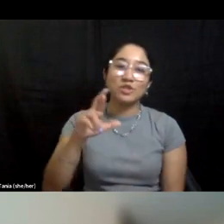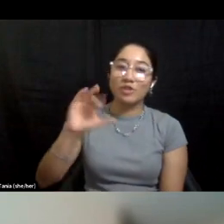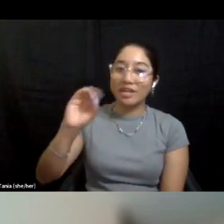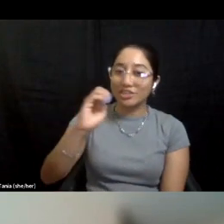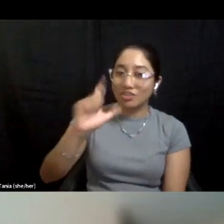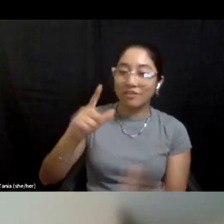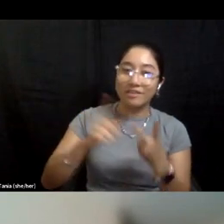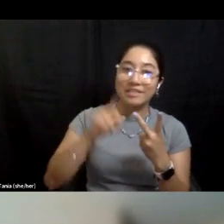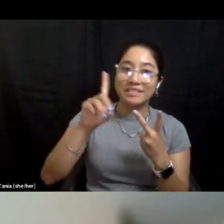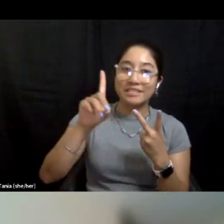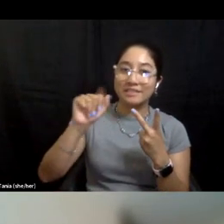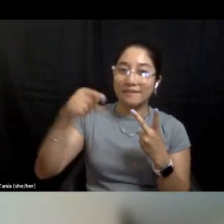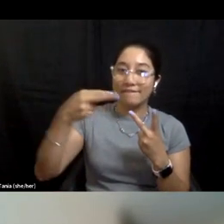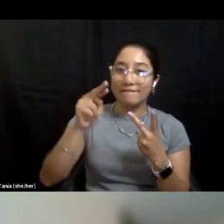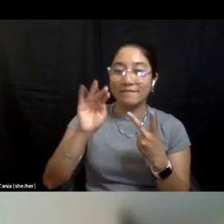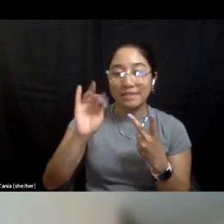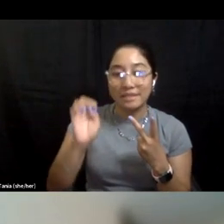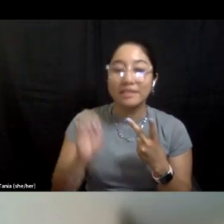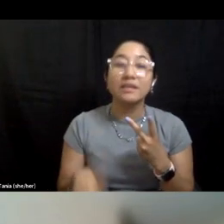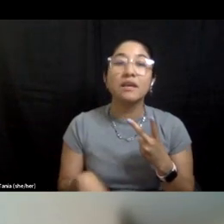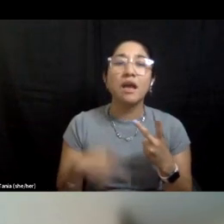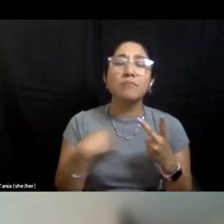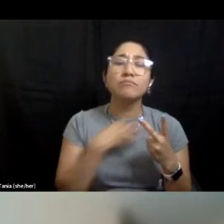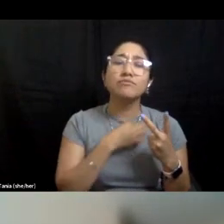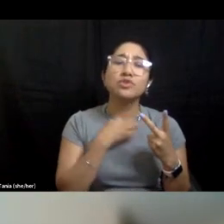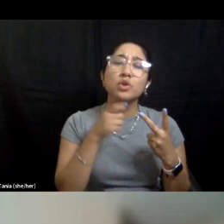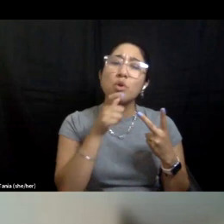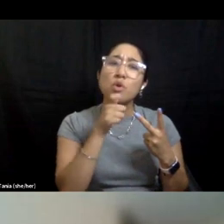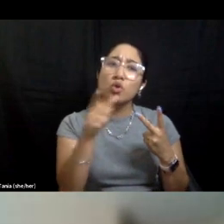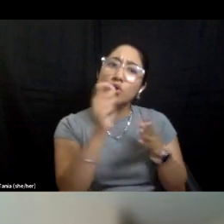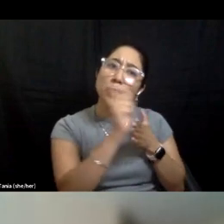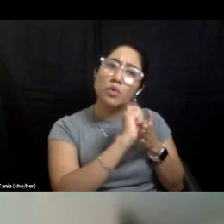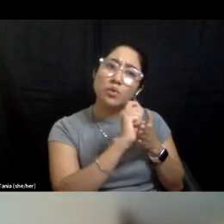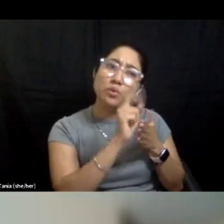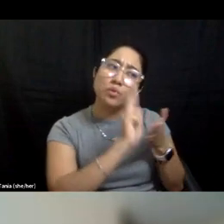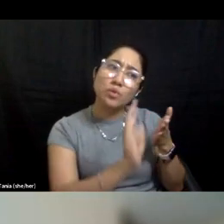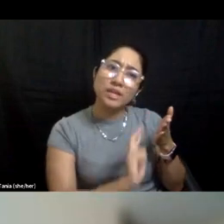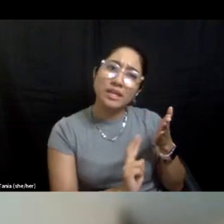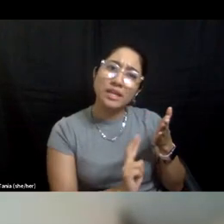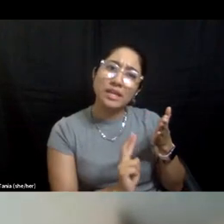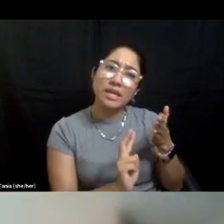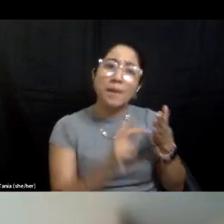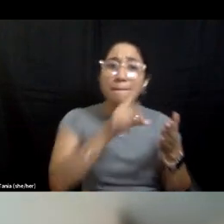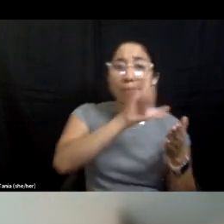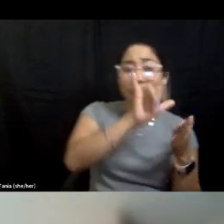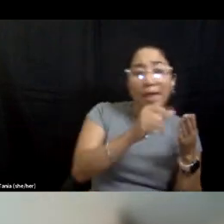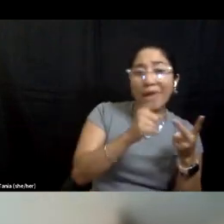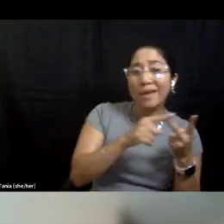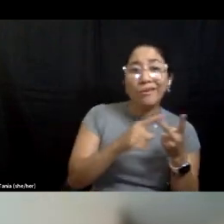curious, who are you reading, either playwright or novelist or nonfiction writer, that you